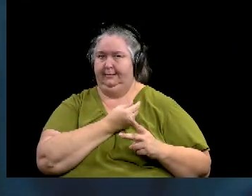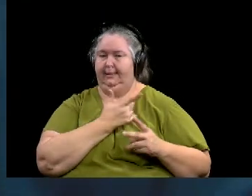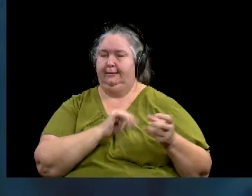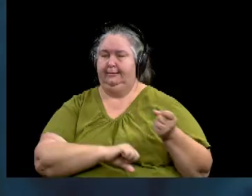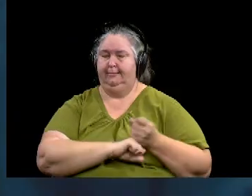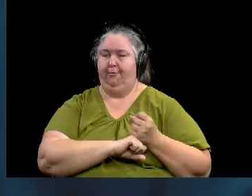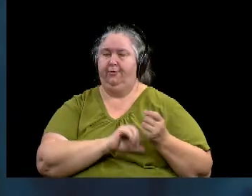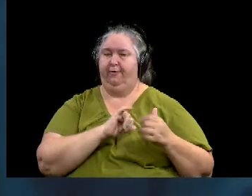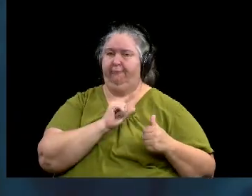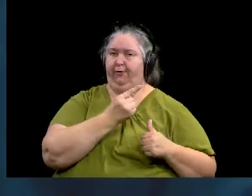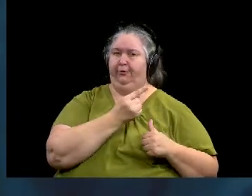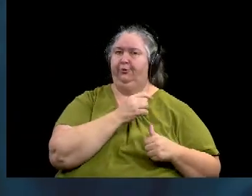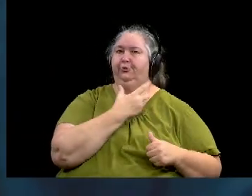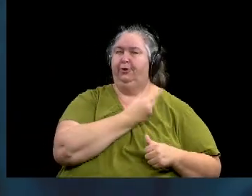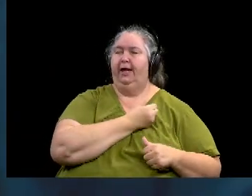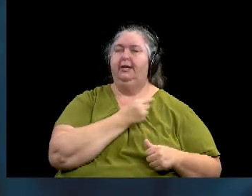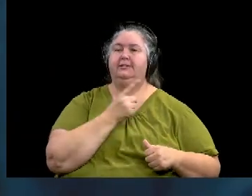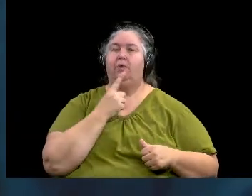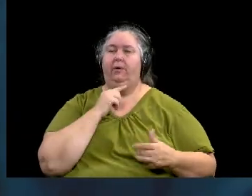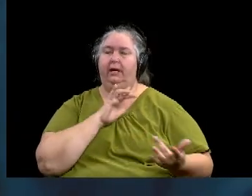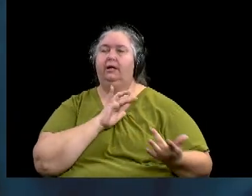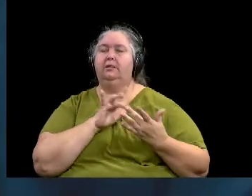completed.